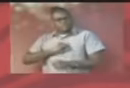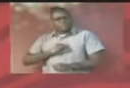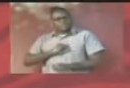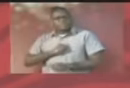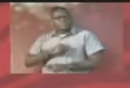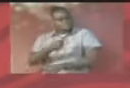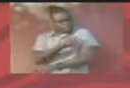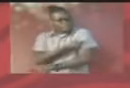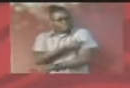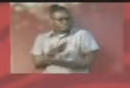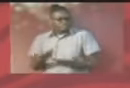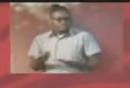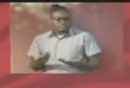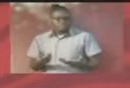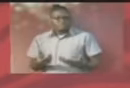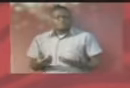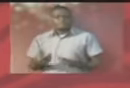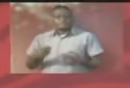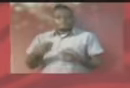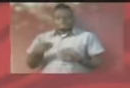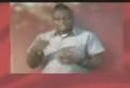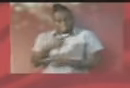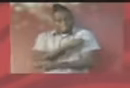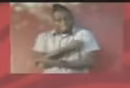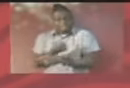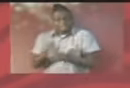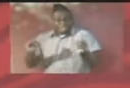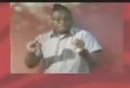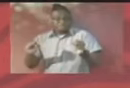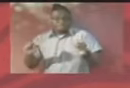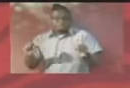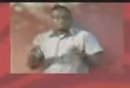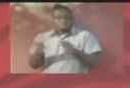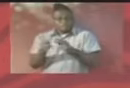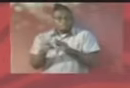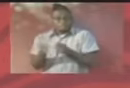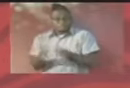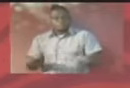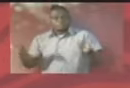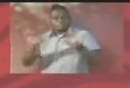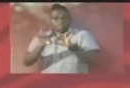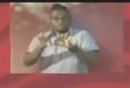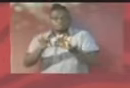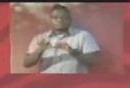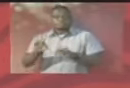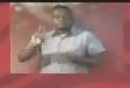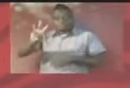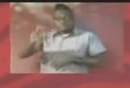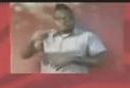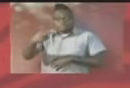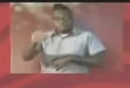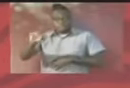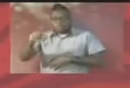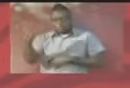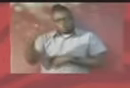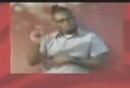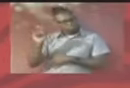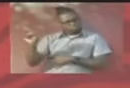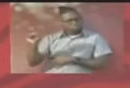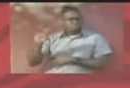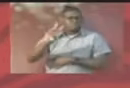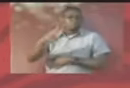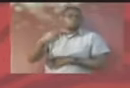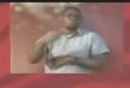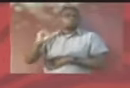Vaccine safety has always been a priority for WHO and other key organizations, and because of this,